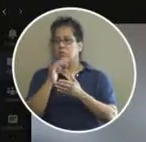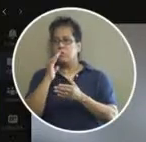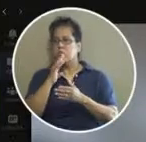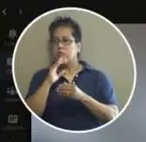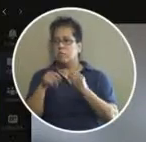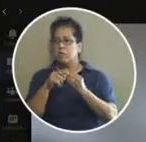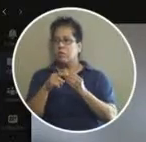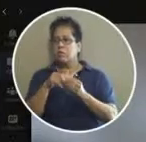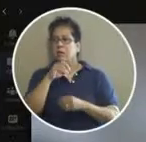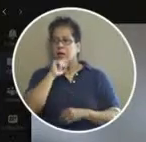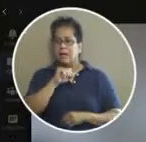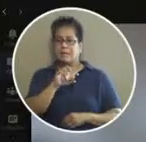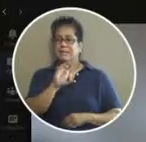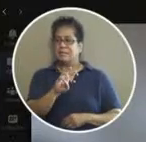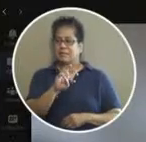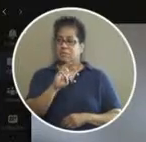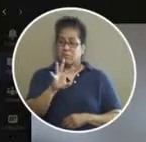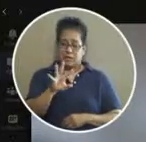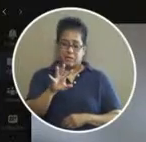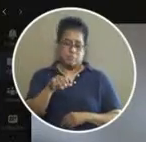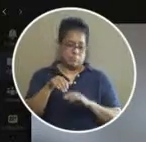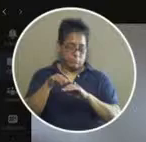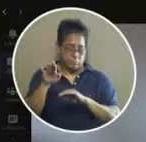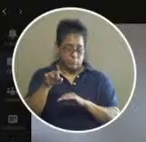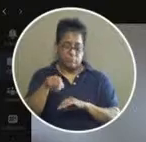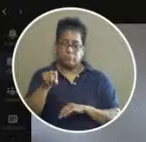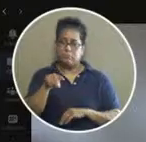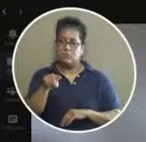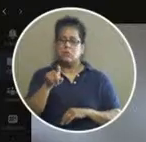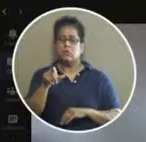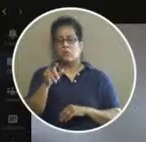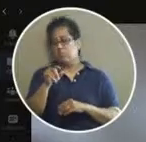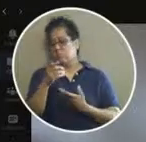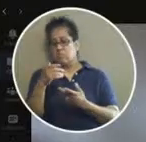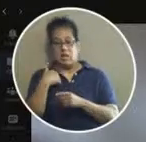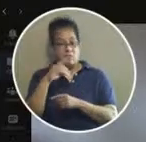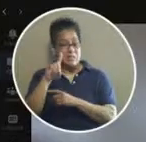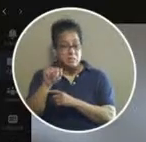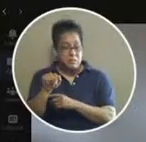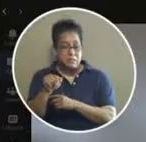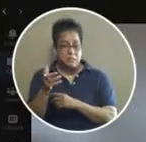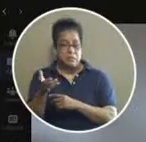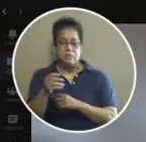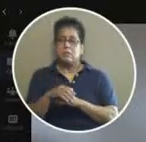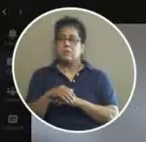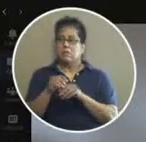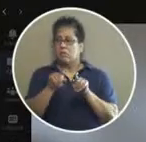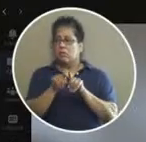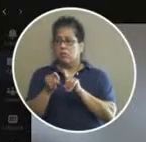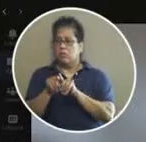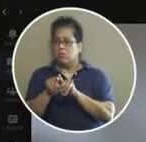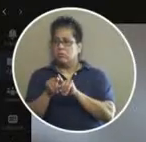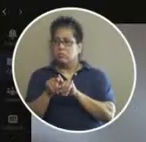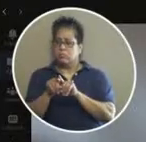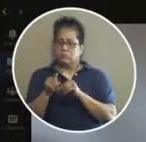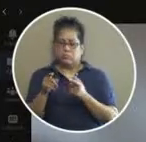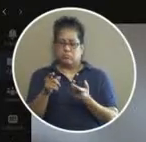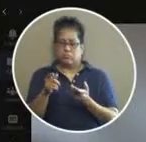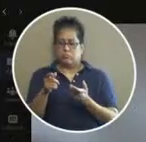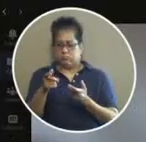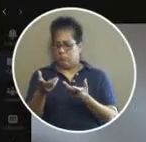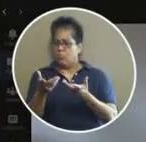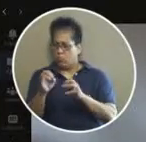you're 65 years or older or have a disability, we would want you obviously